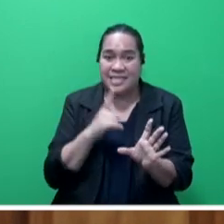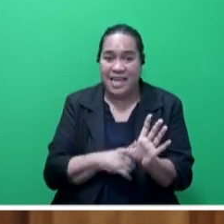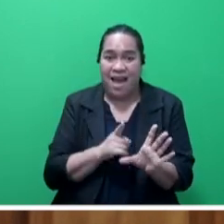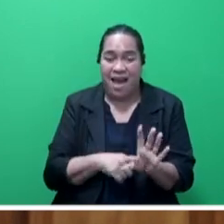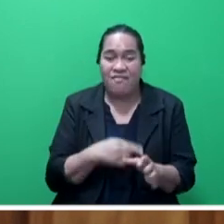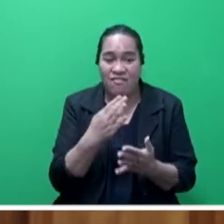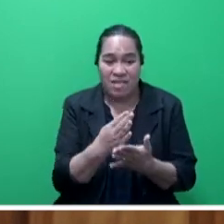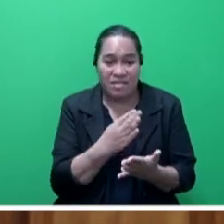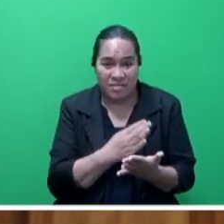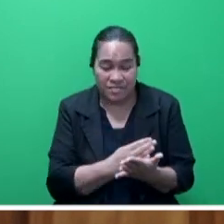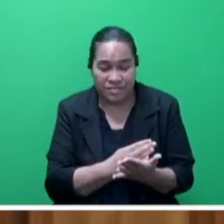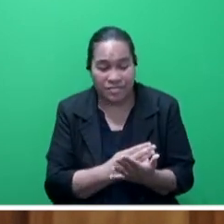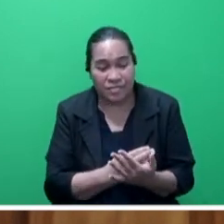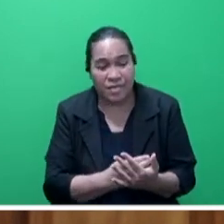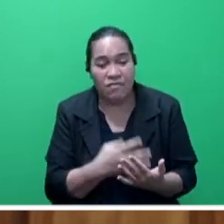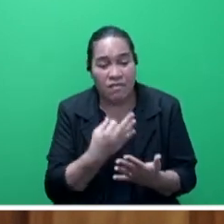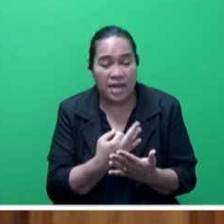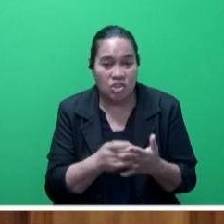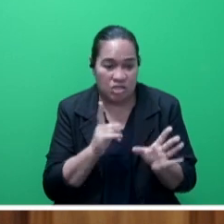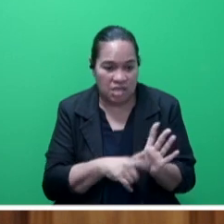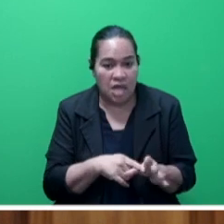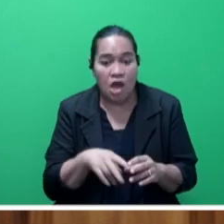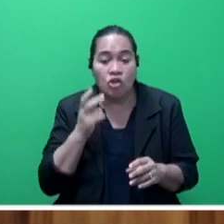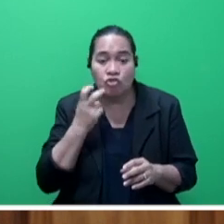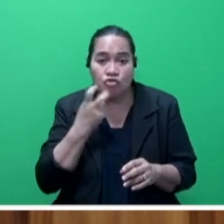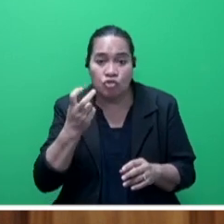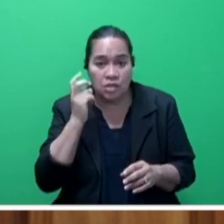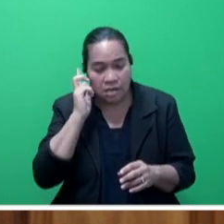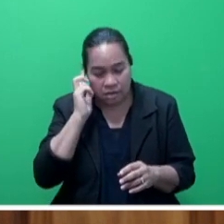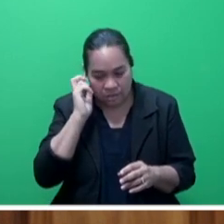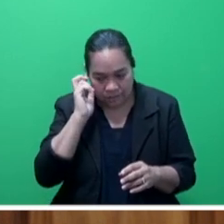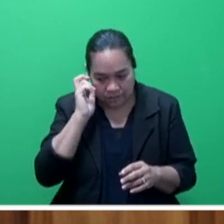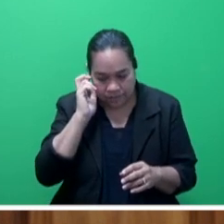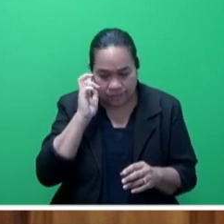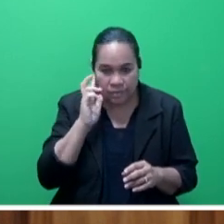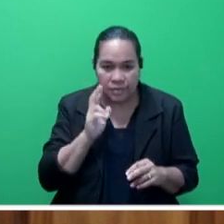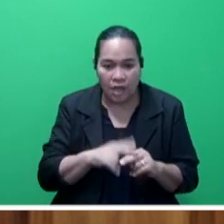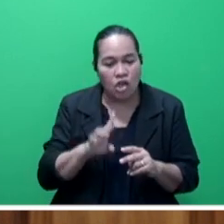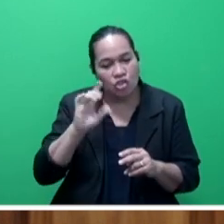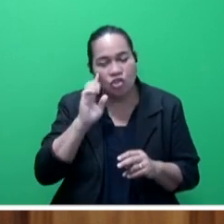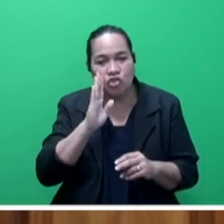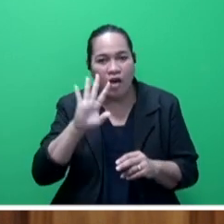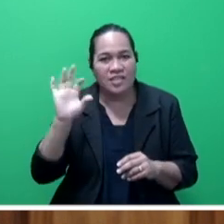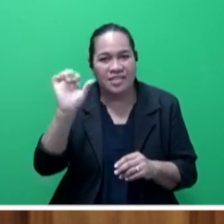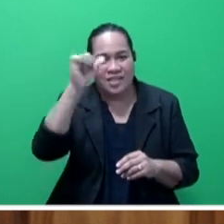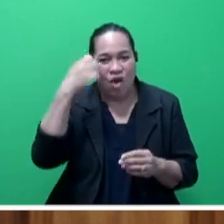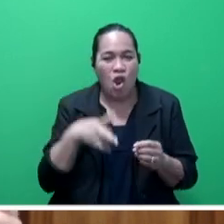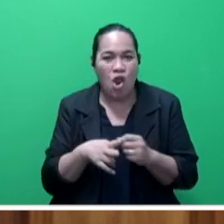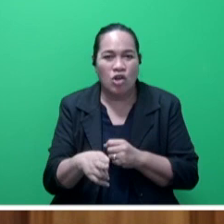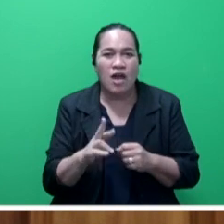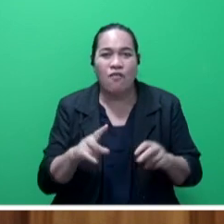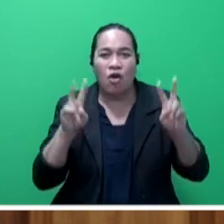sir, Tourism Fiji saw to our market re-entry. It also saw the successful launch for our Open for Happiness